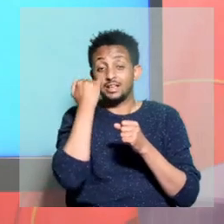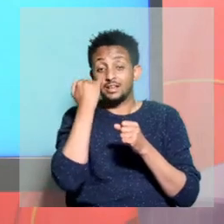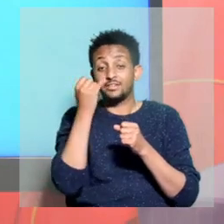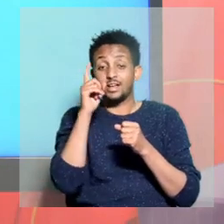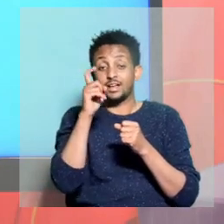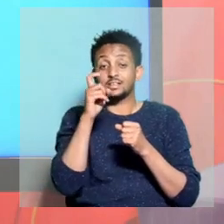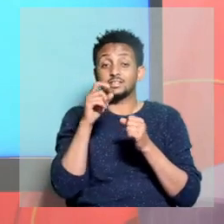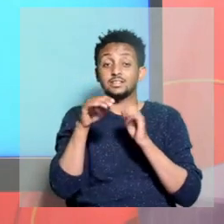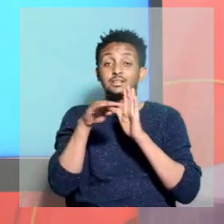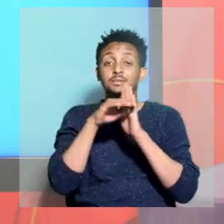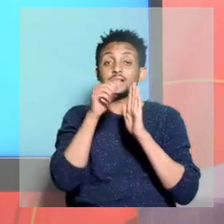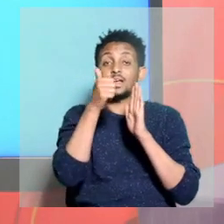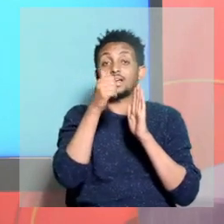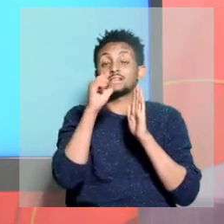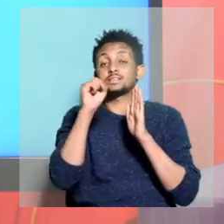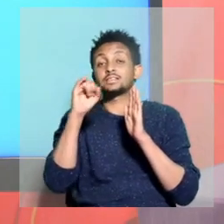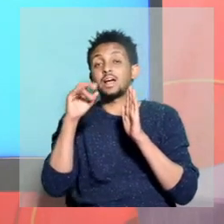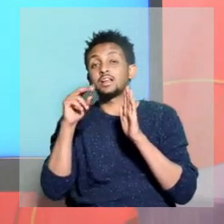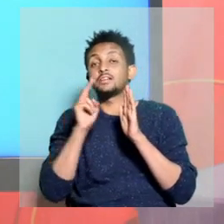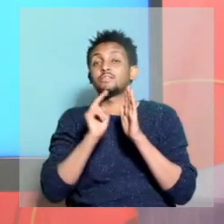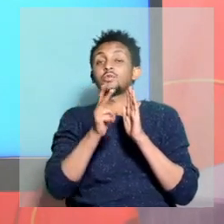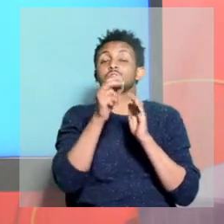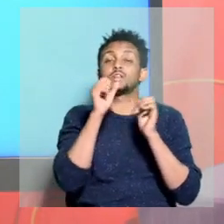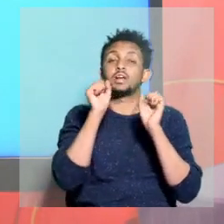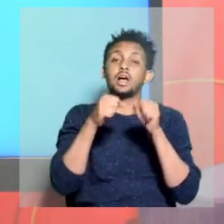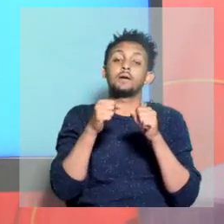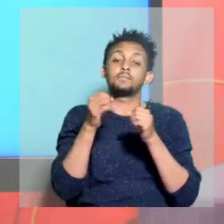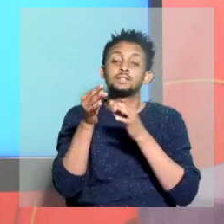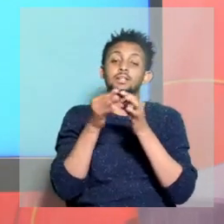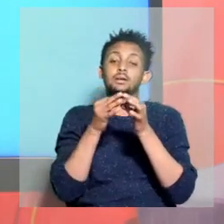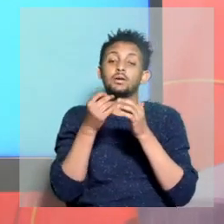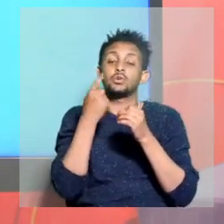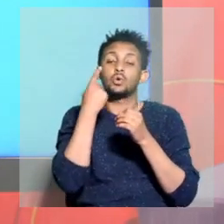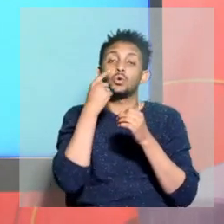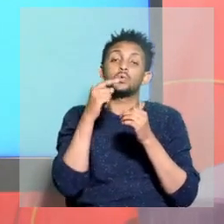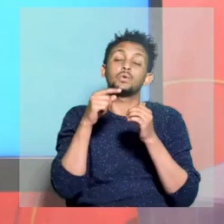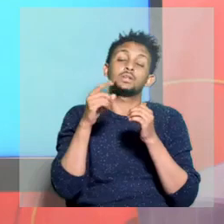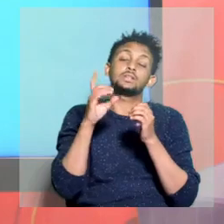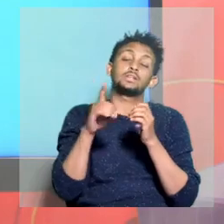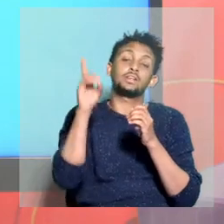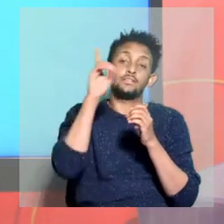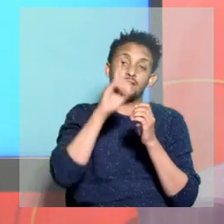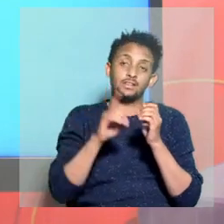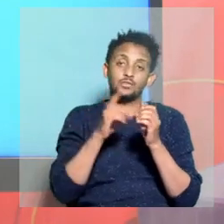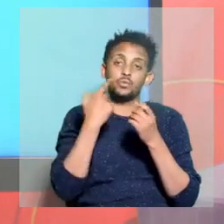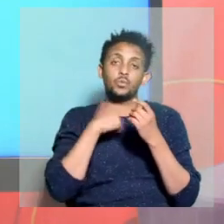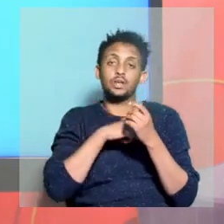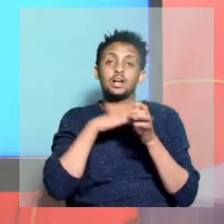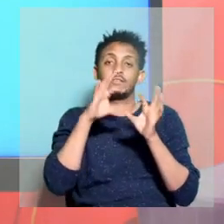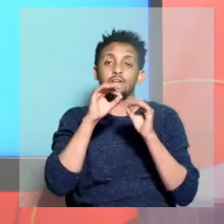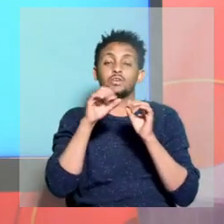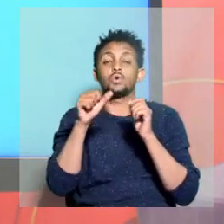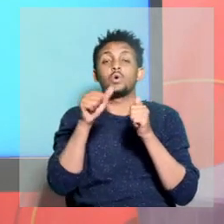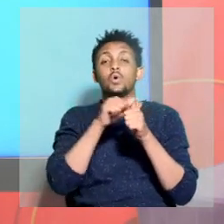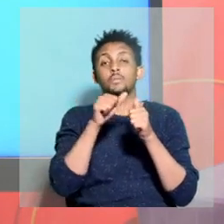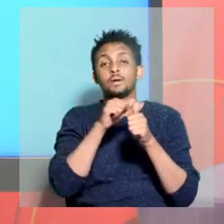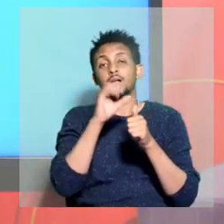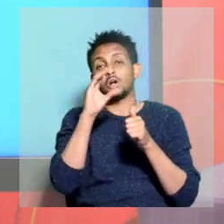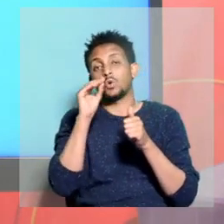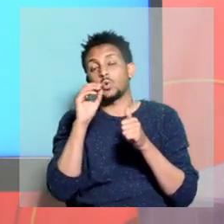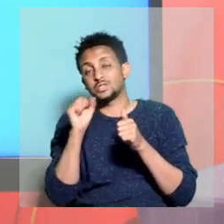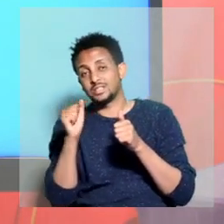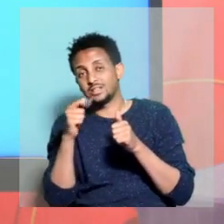is expressed as a sine omega t, its velocity can be determined as, or if you derivate it, you can find it omega a cos omega